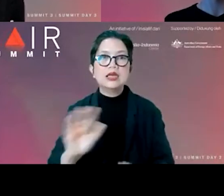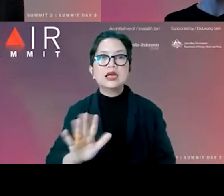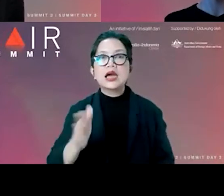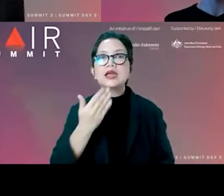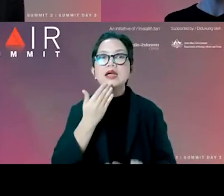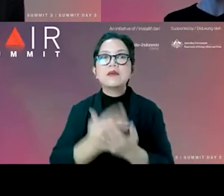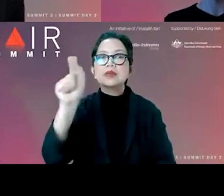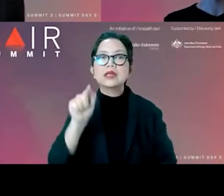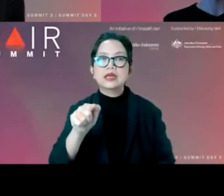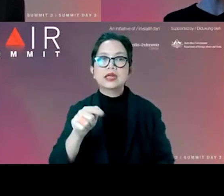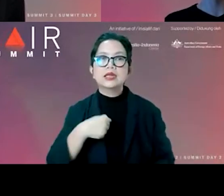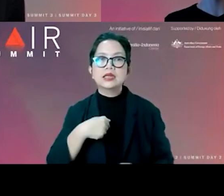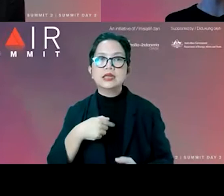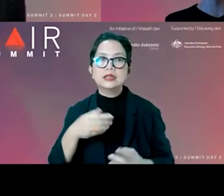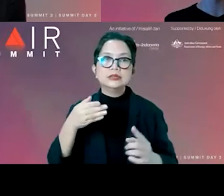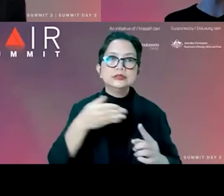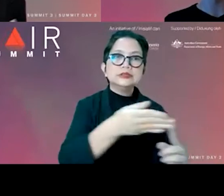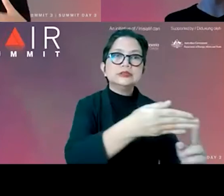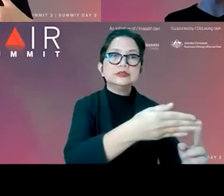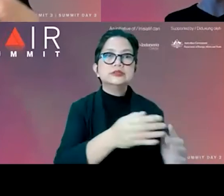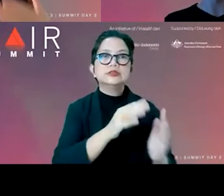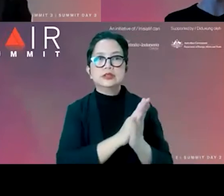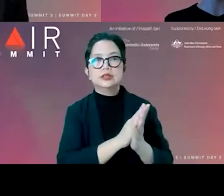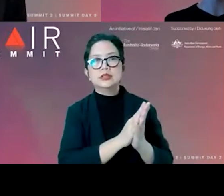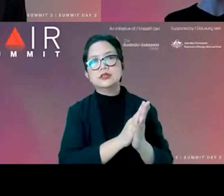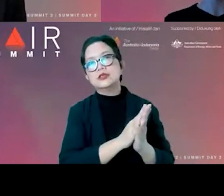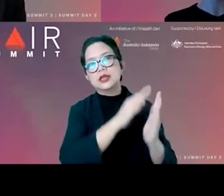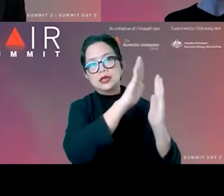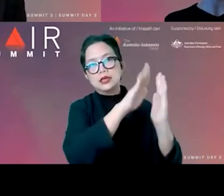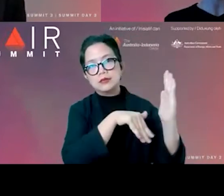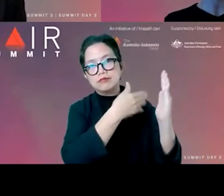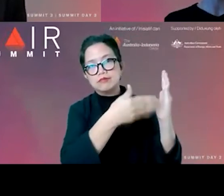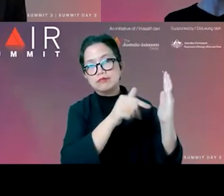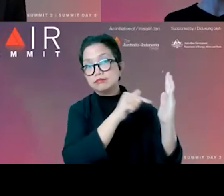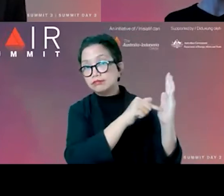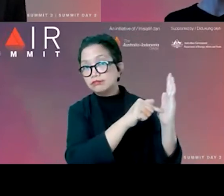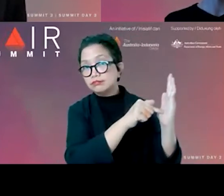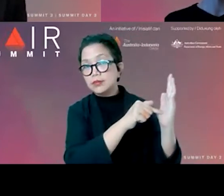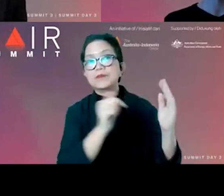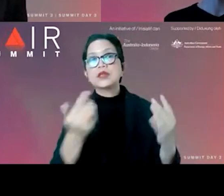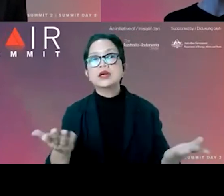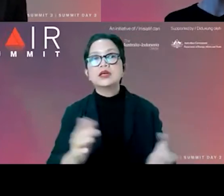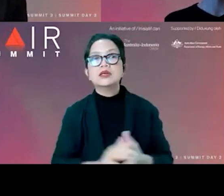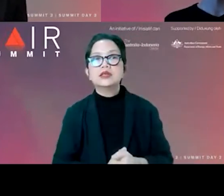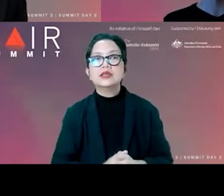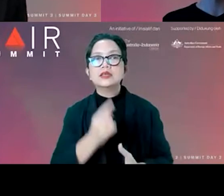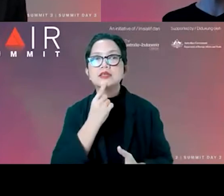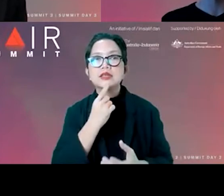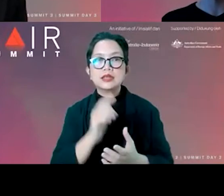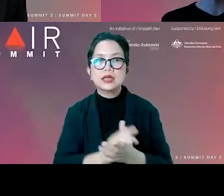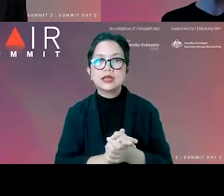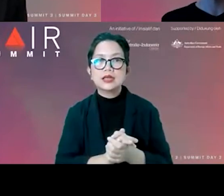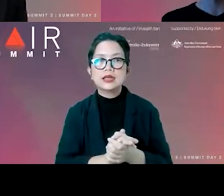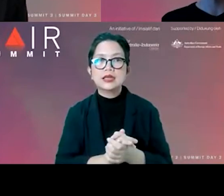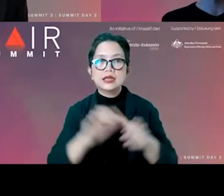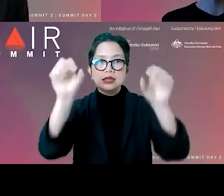of a convoluted question, but it's about transparency, really, isn't it? About the decisions. Do you think